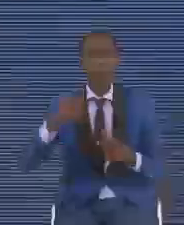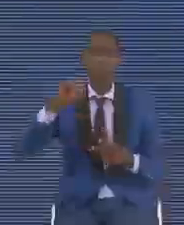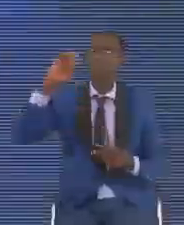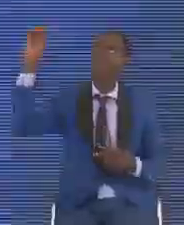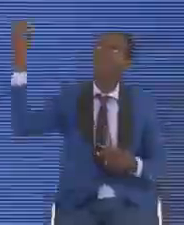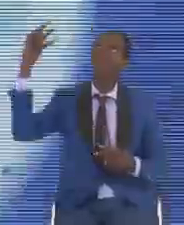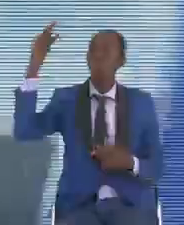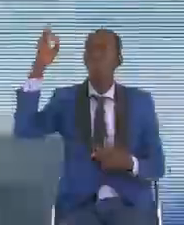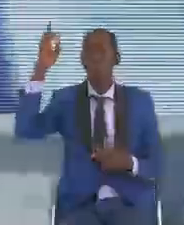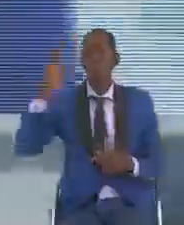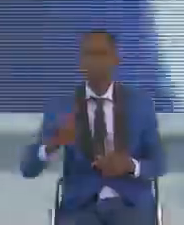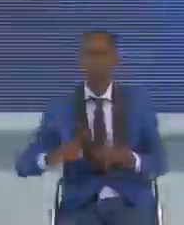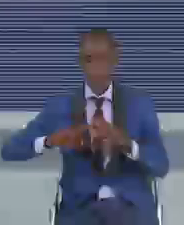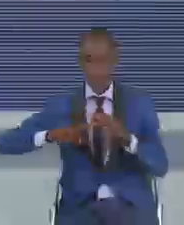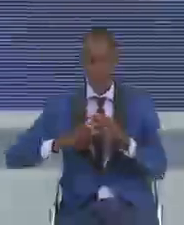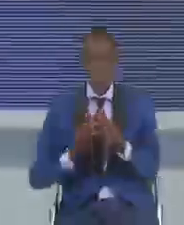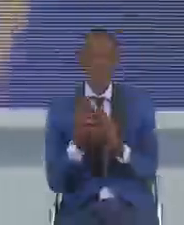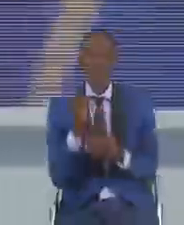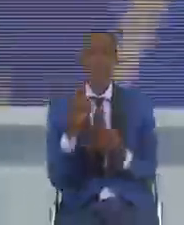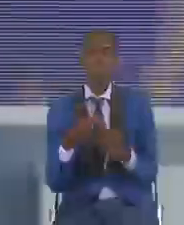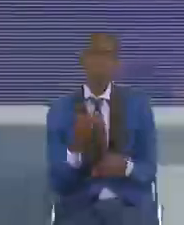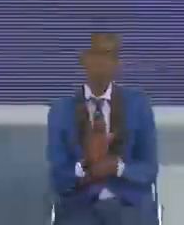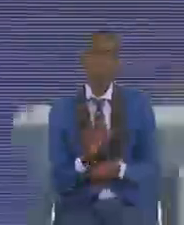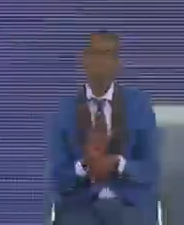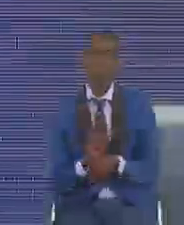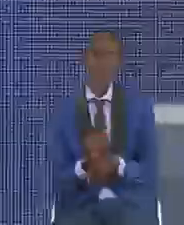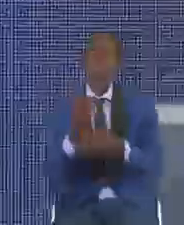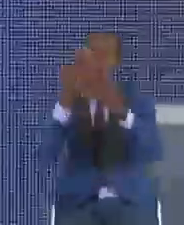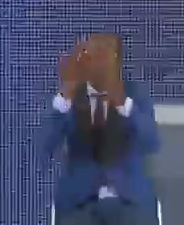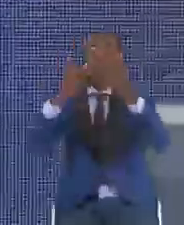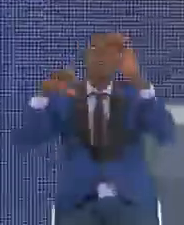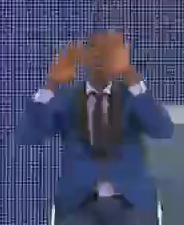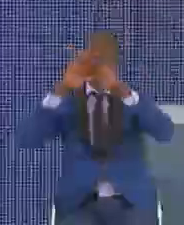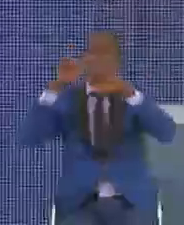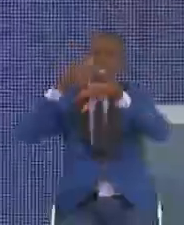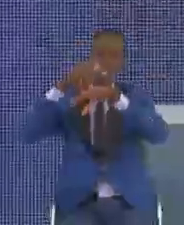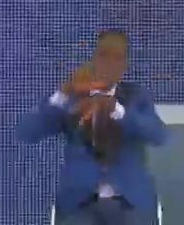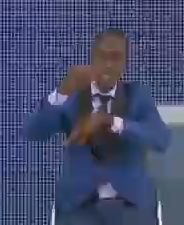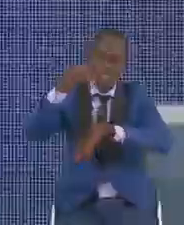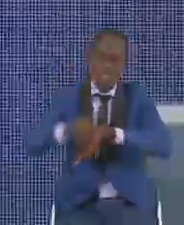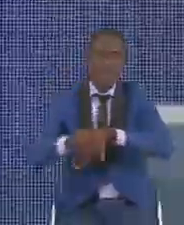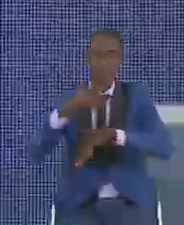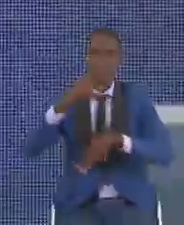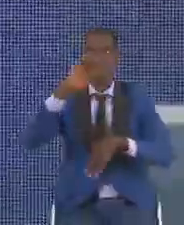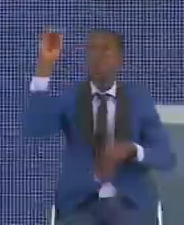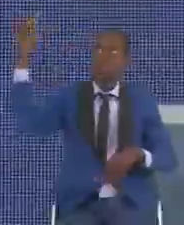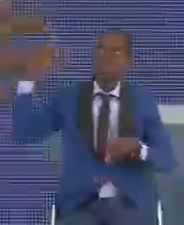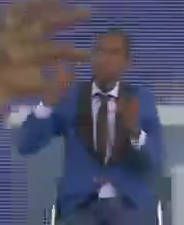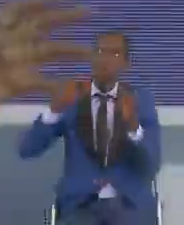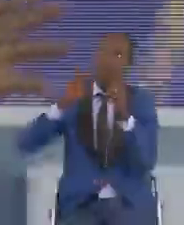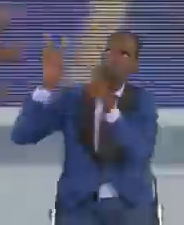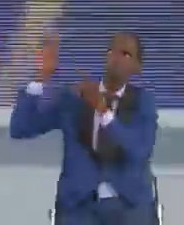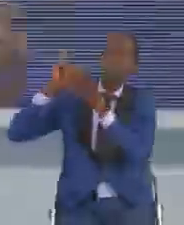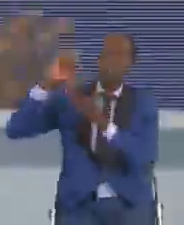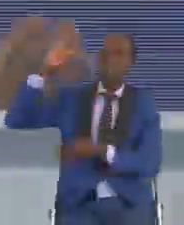God begins to work. Heaven has sent that grace. Now, look at that grace now as